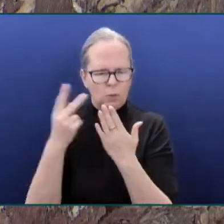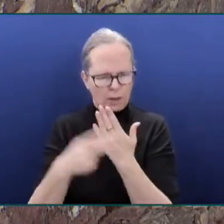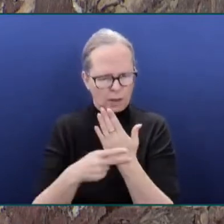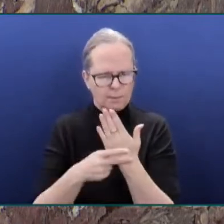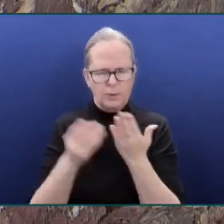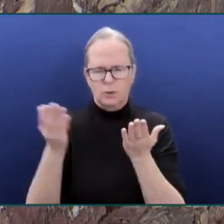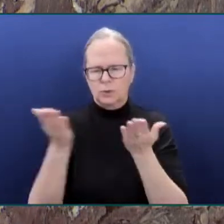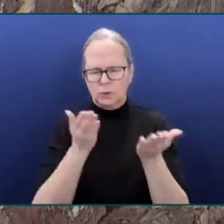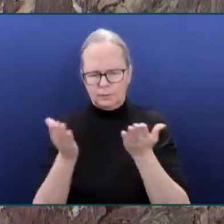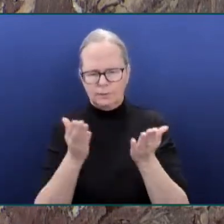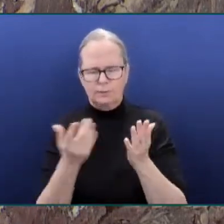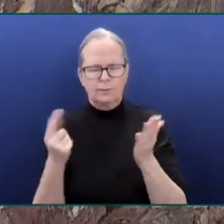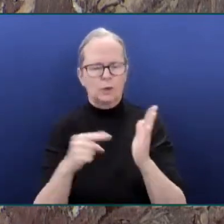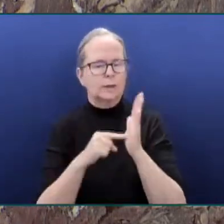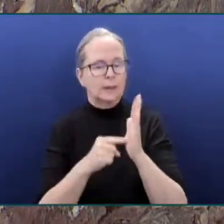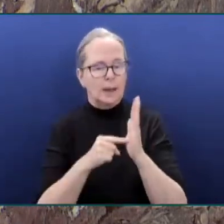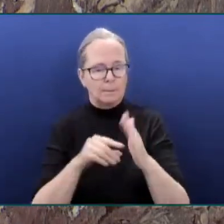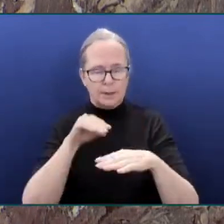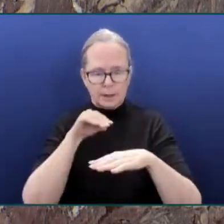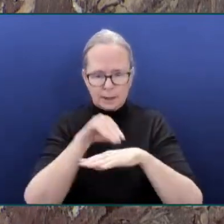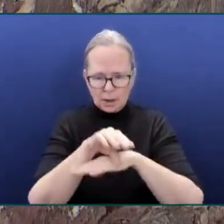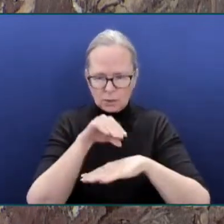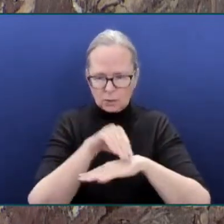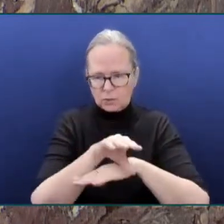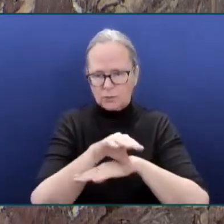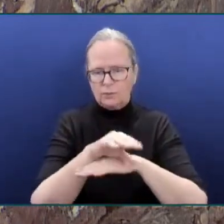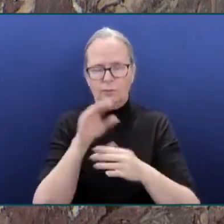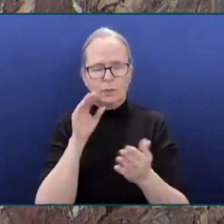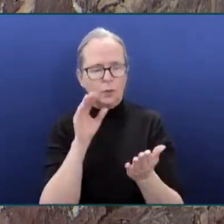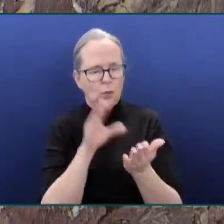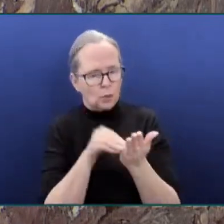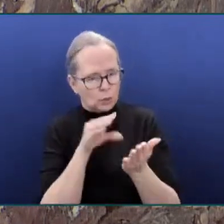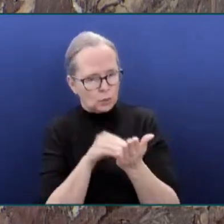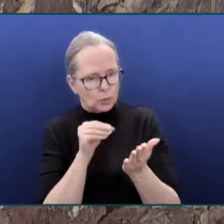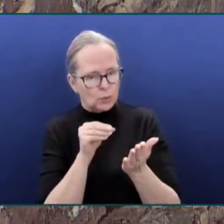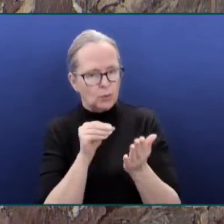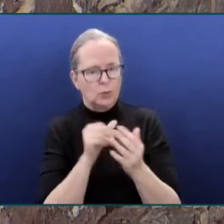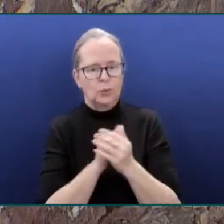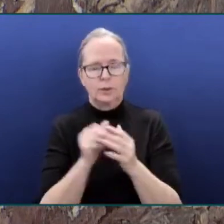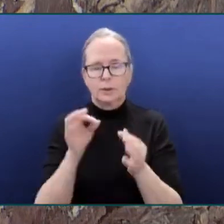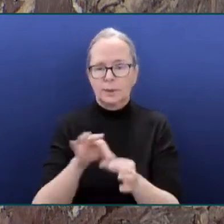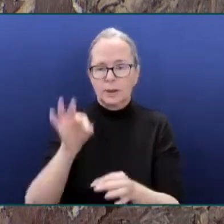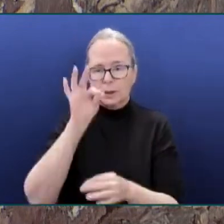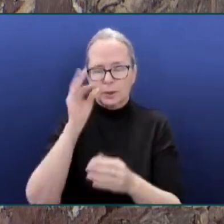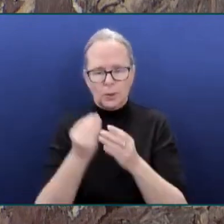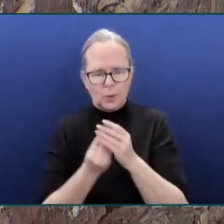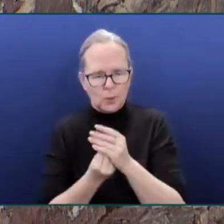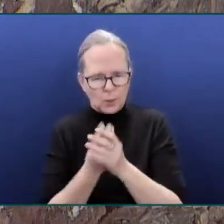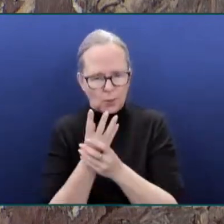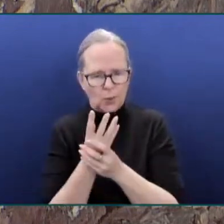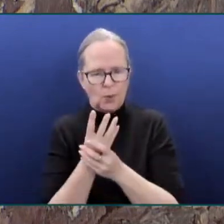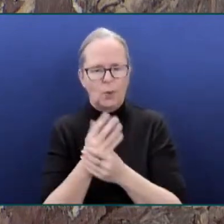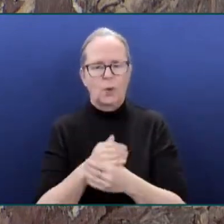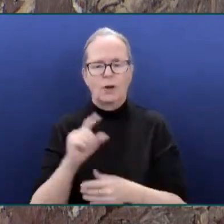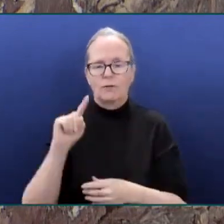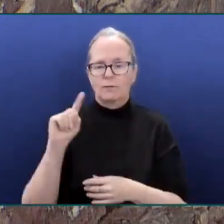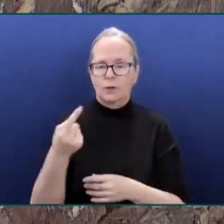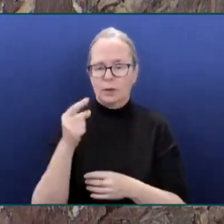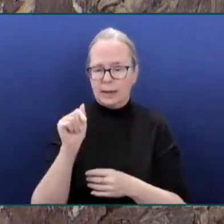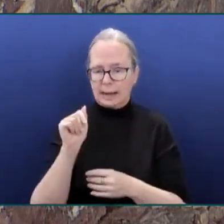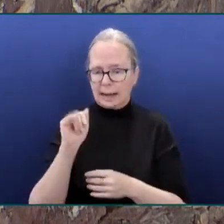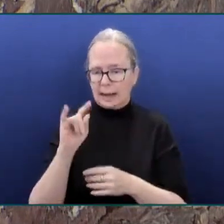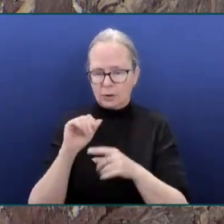programs, recreation, spiritual growth, first aid training, and welcoming new immigrants to Canada and